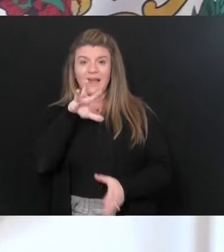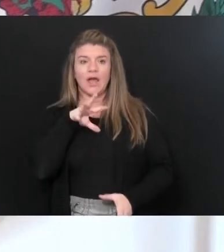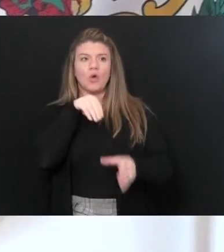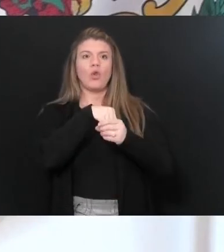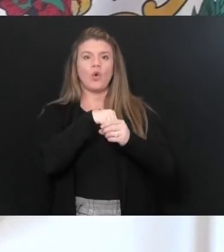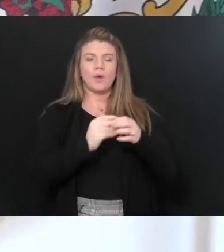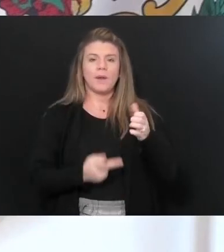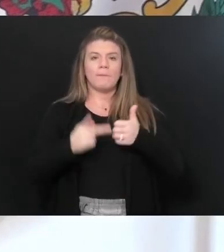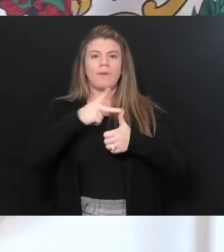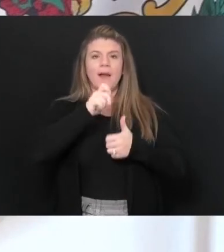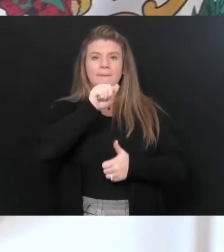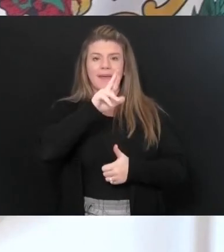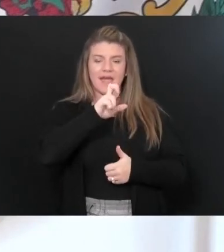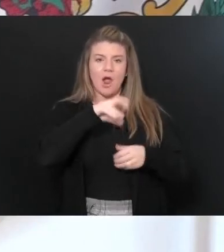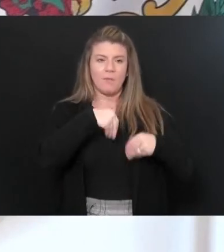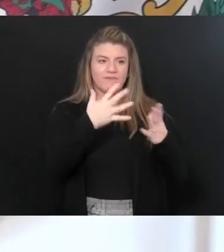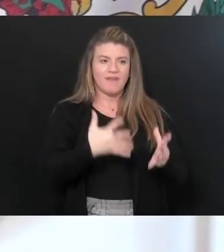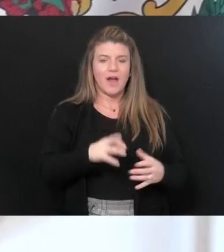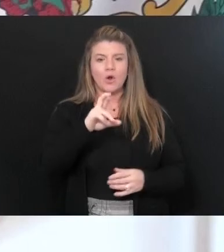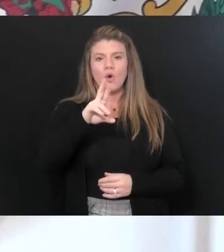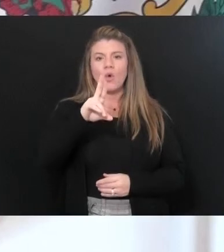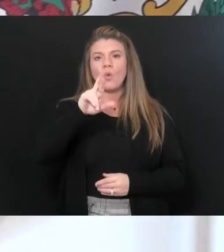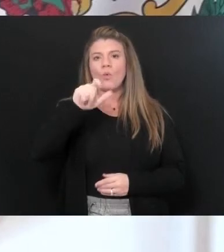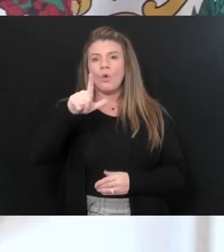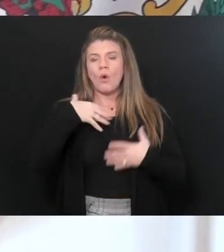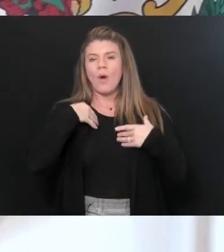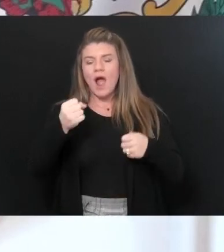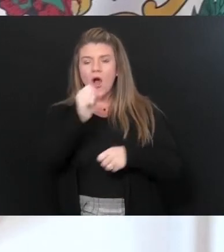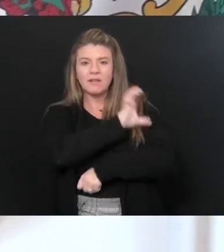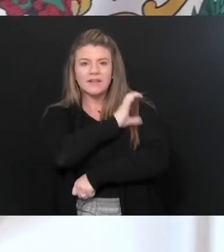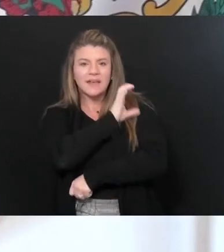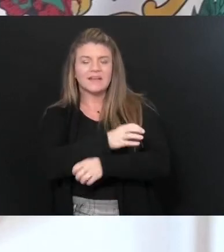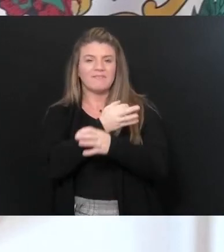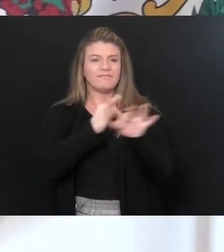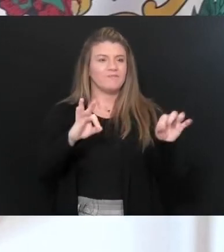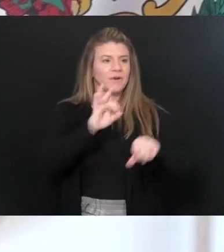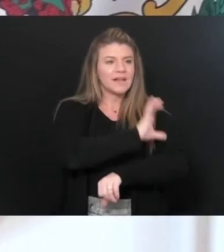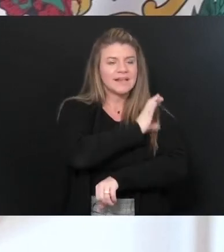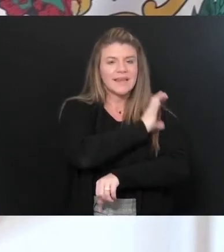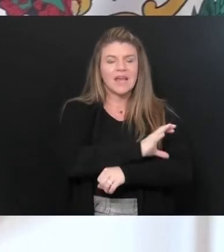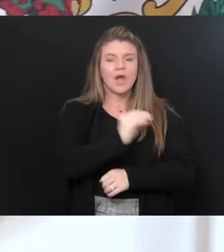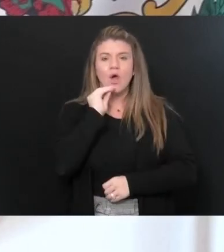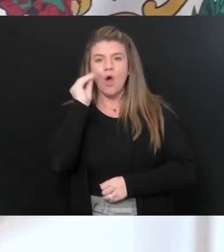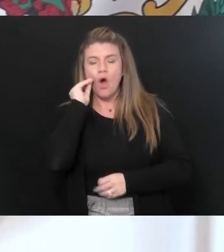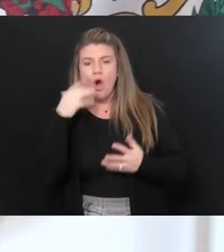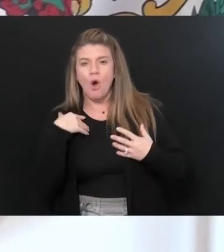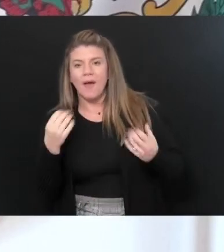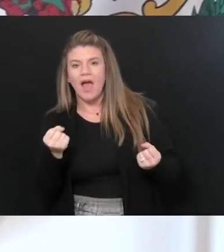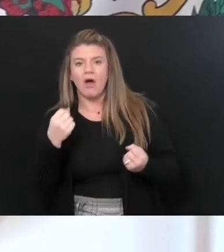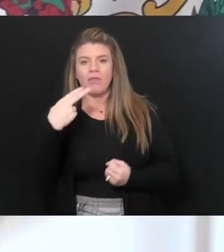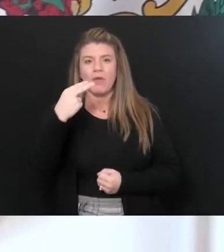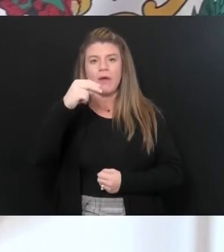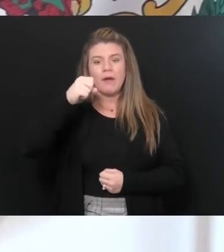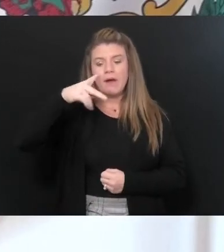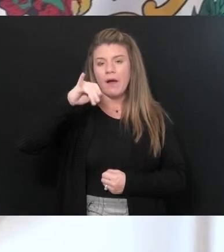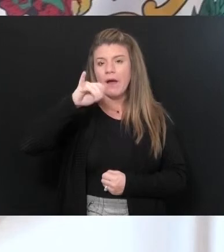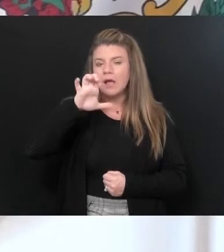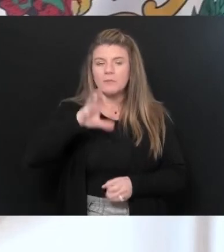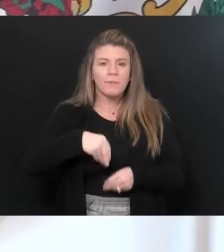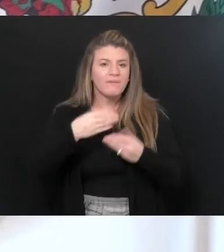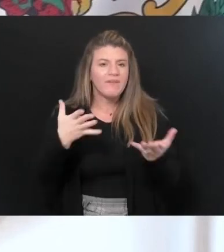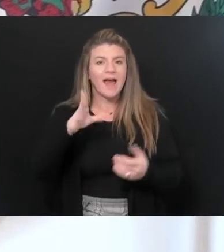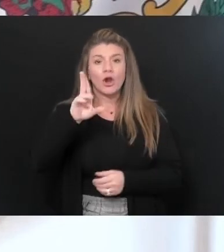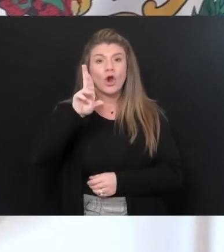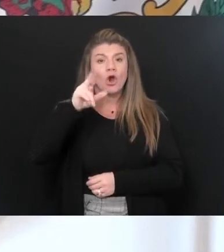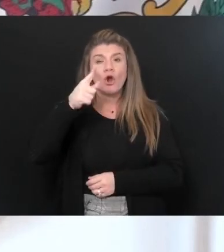care providers, rural health clinics, free clinics, home health, hospice providers, urgent